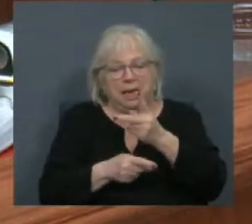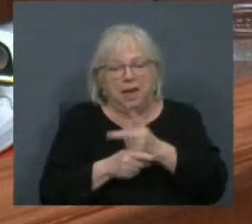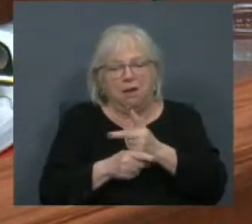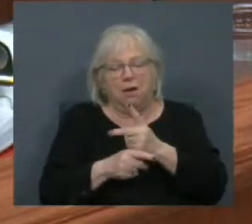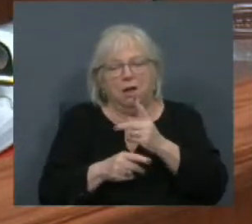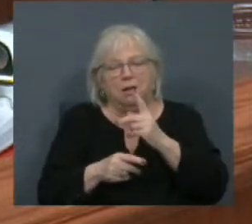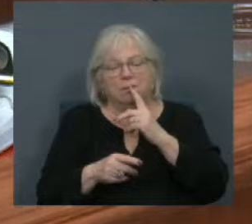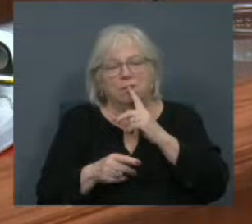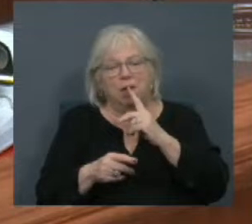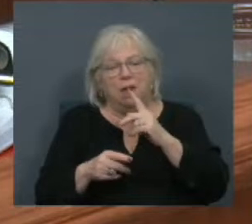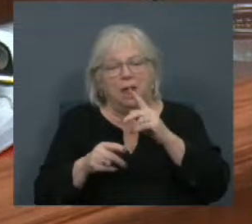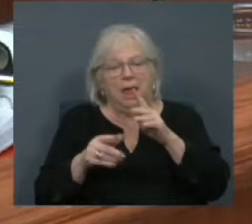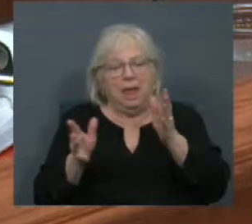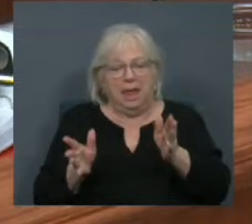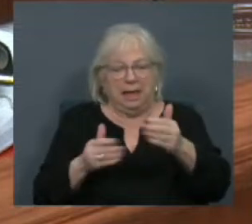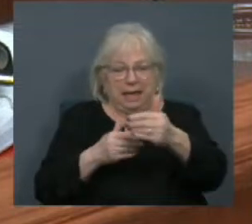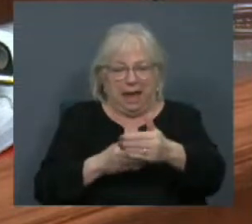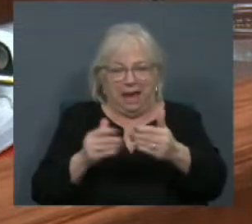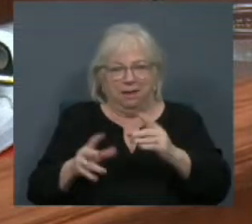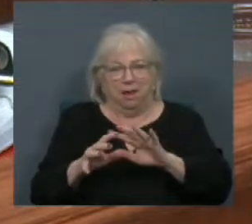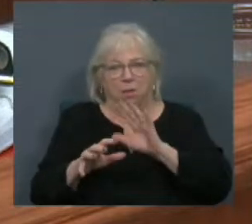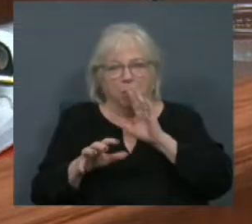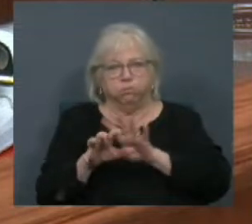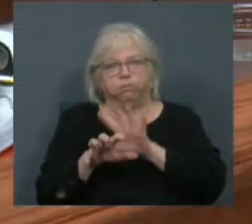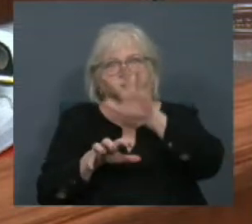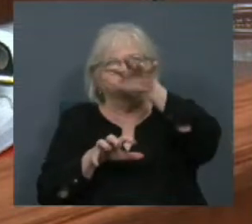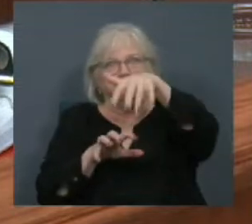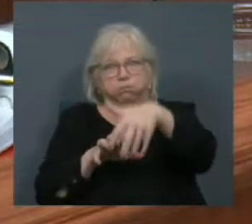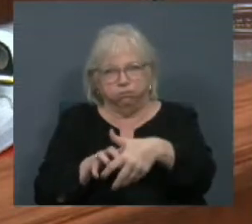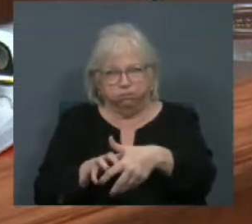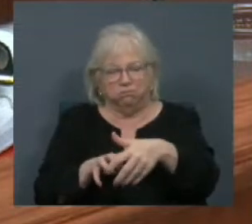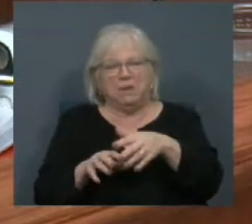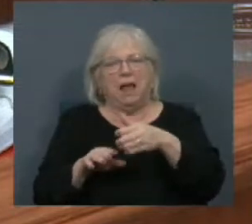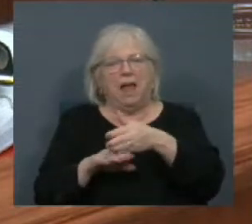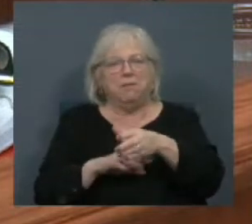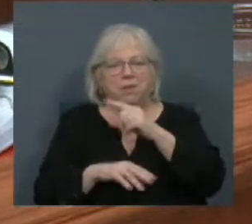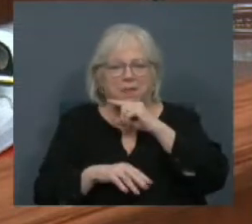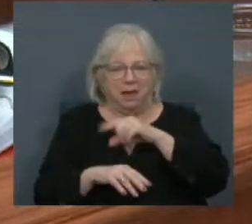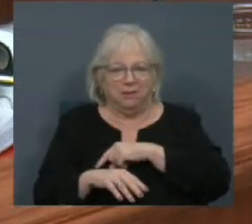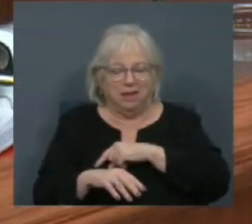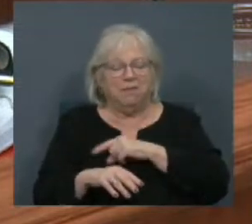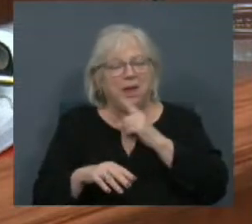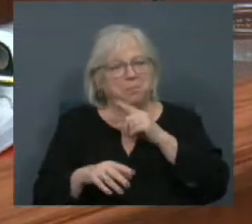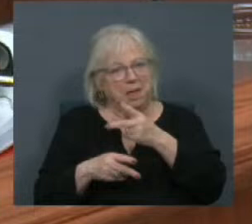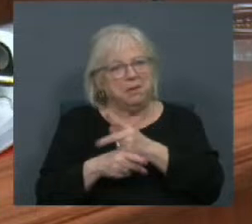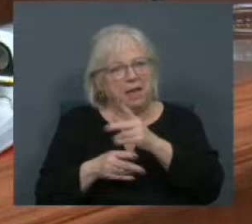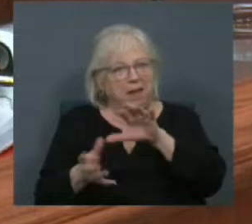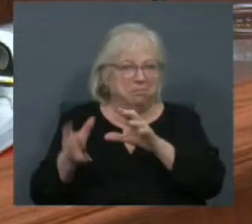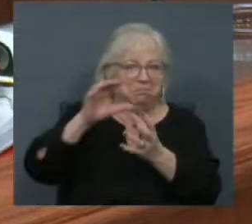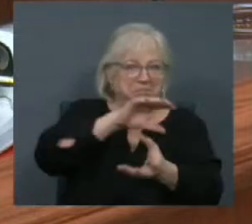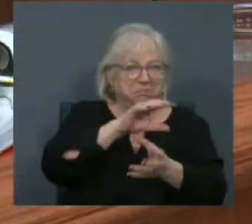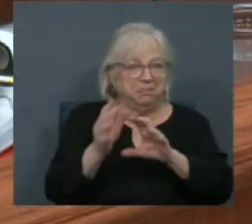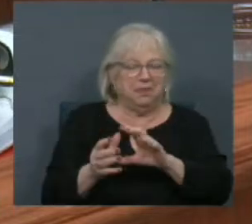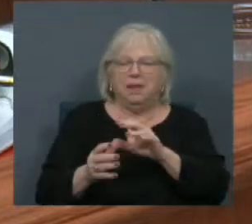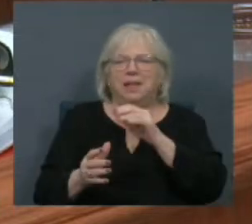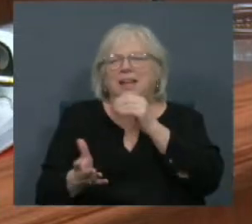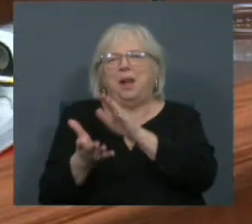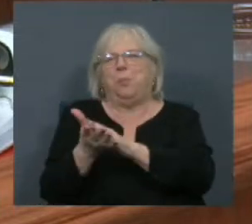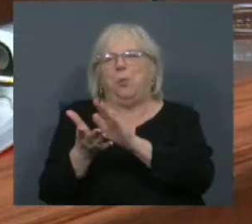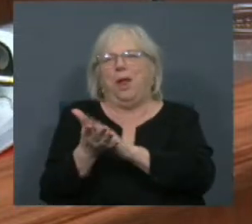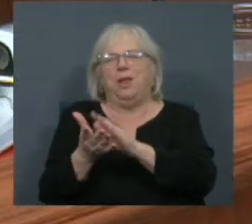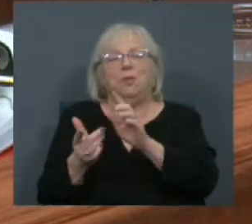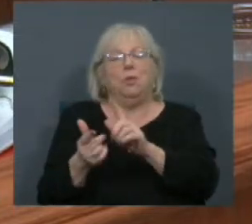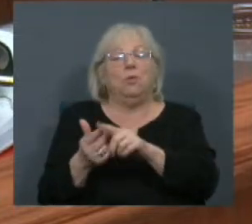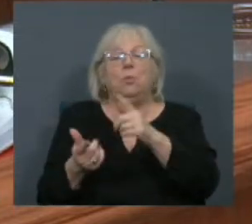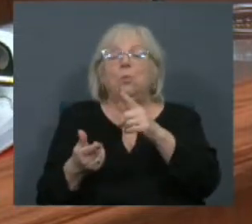Thanksgiving weekend or a Christmas weekend, it's not a praise to the city, it's a praise